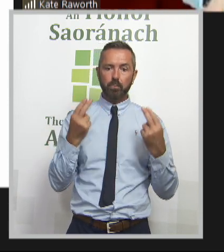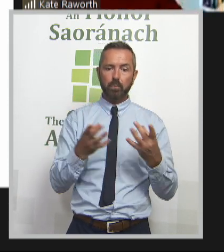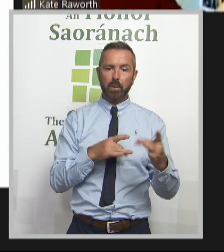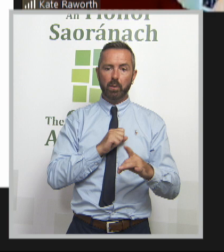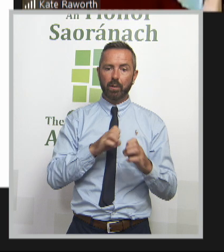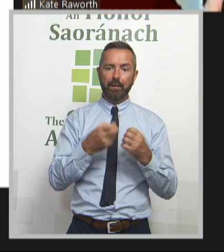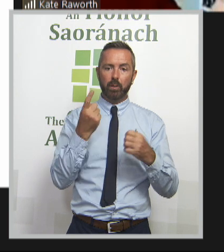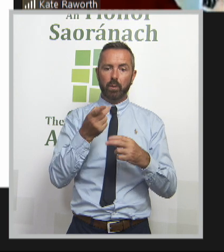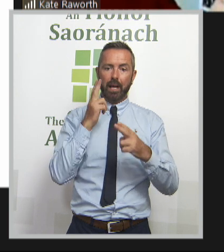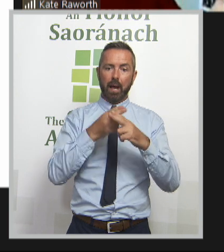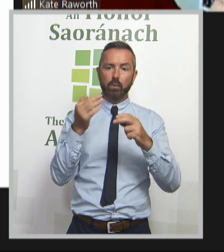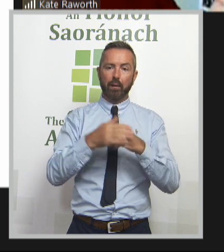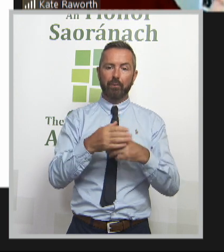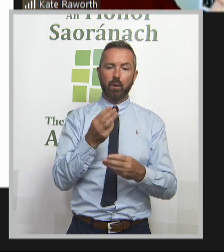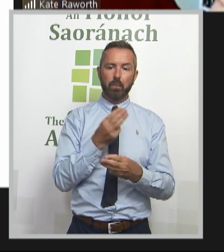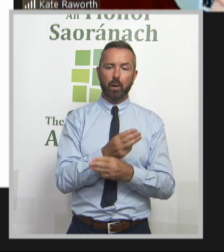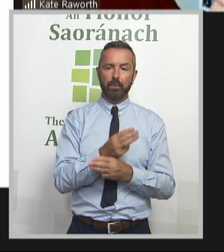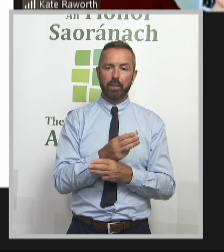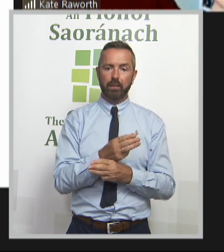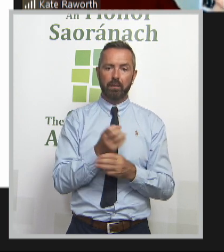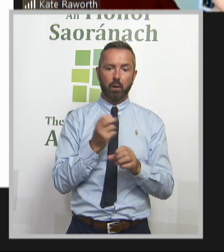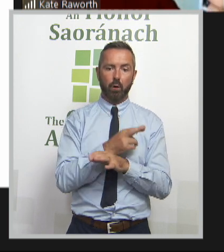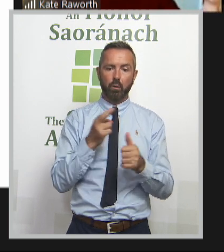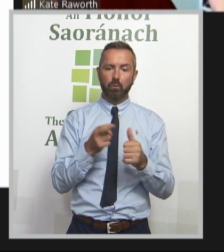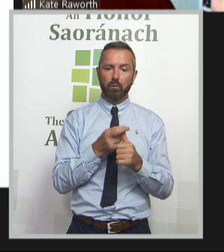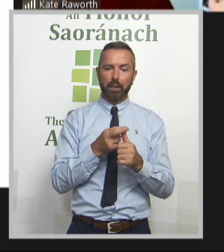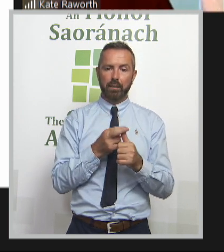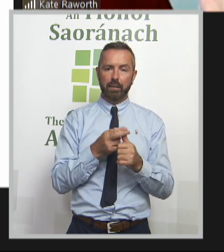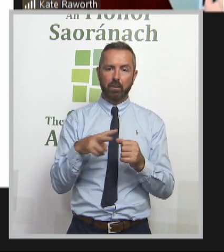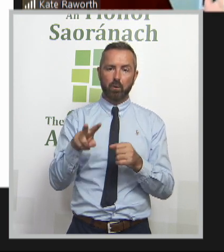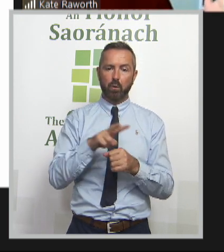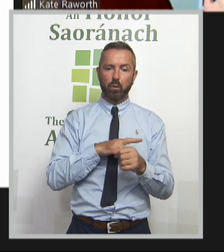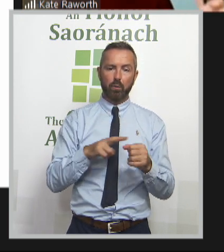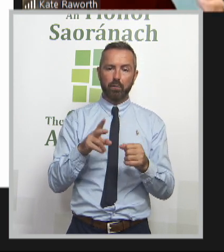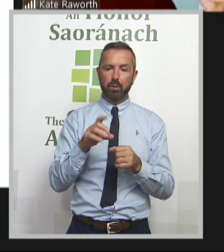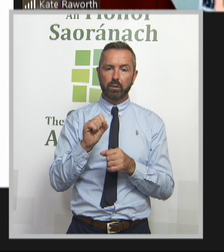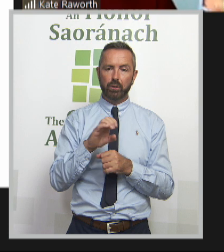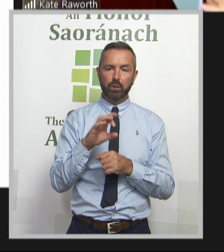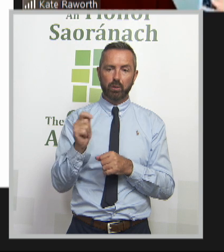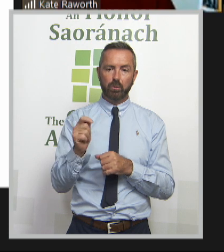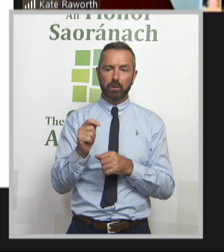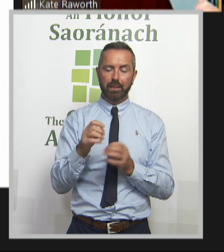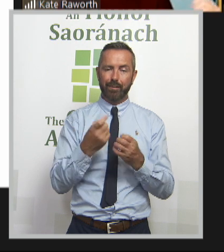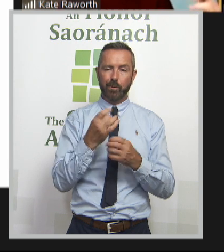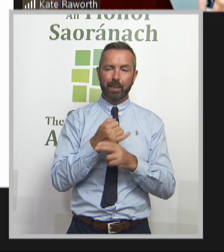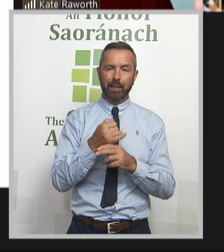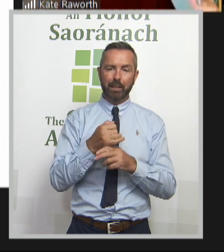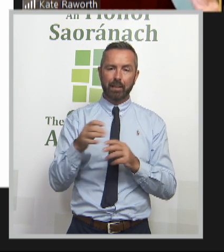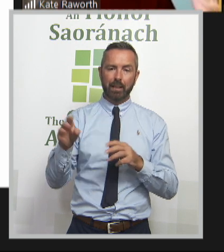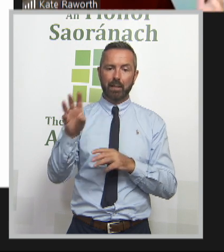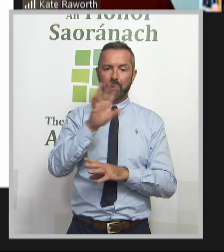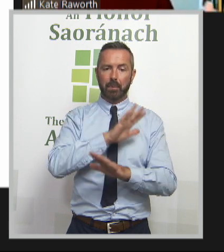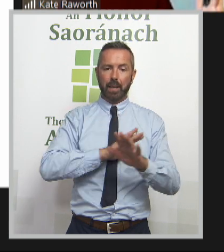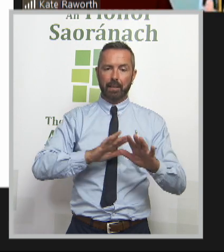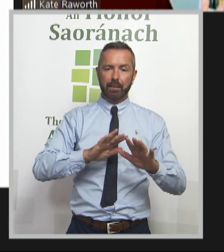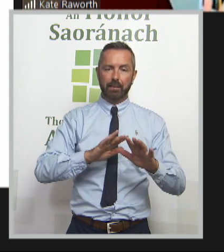And we are already massively overshooting our pressure on the planet, including on biodiversity loss. And I know from all the discussions you're having,